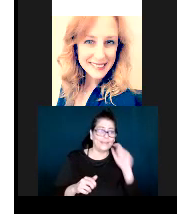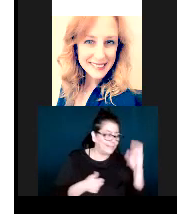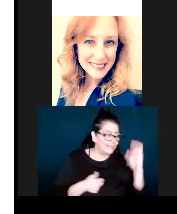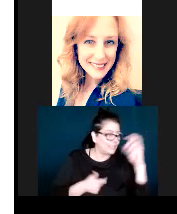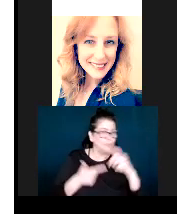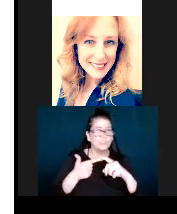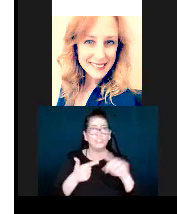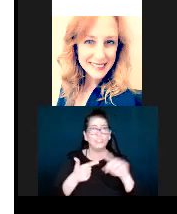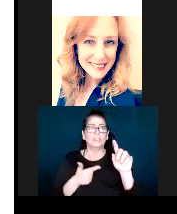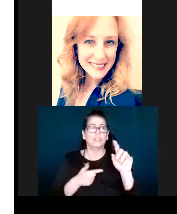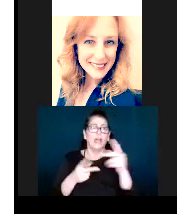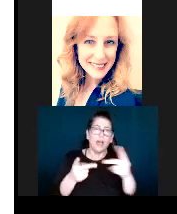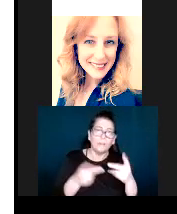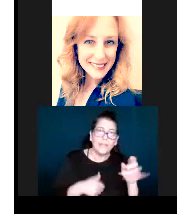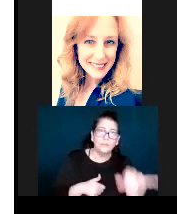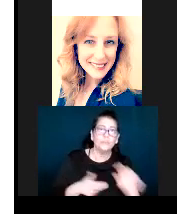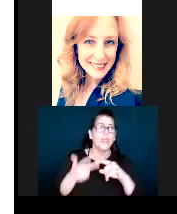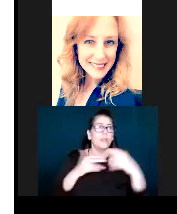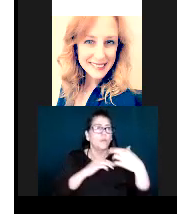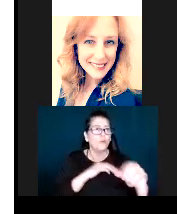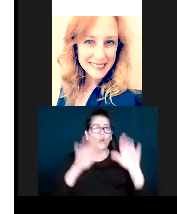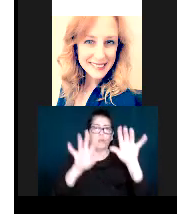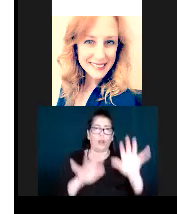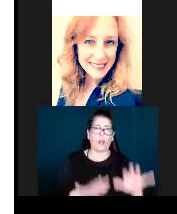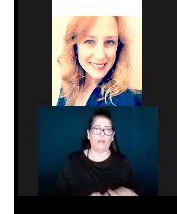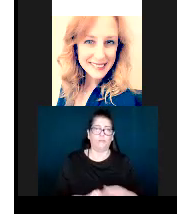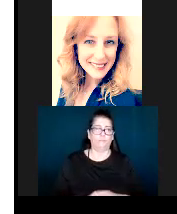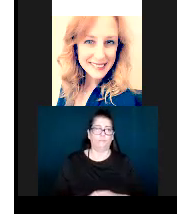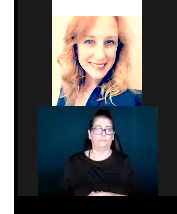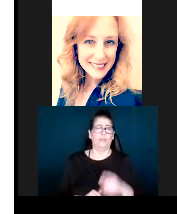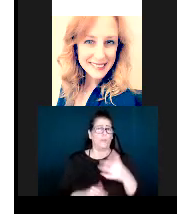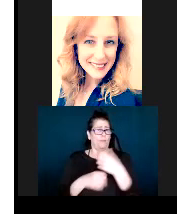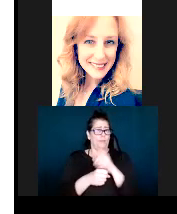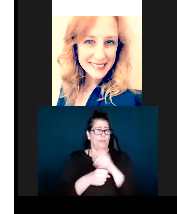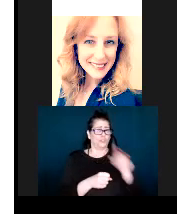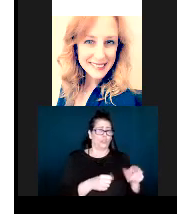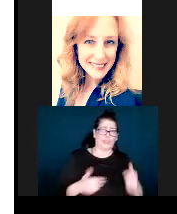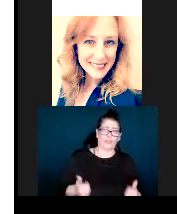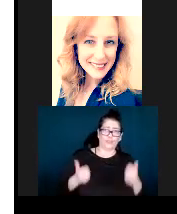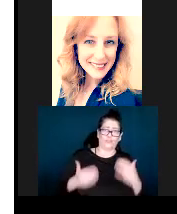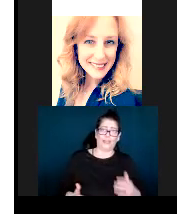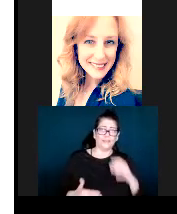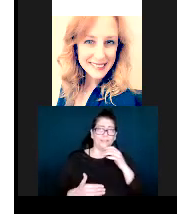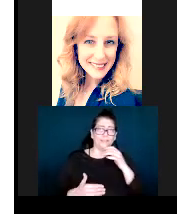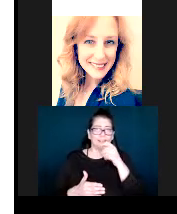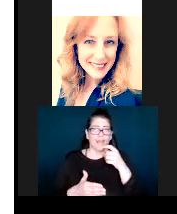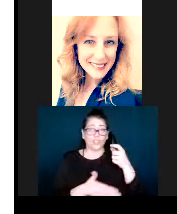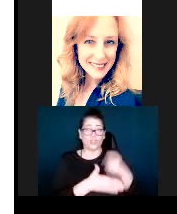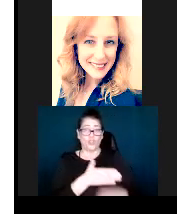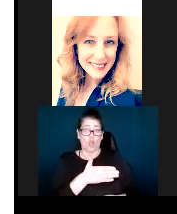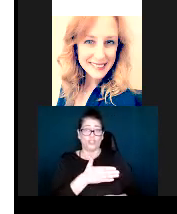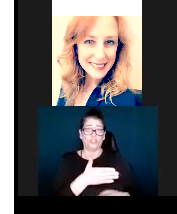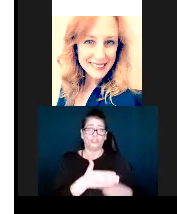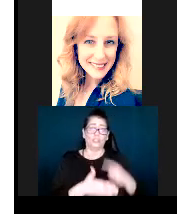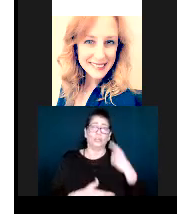if they need referrals. So you want to ensure that the survivor is not billed for the sexual assault forensic exam.